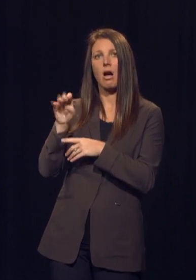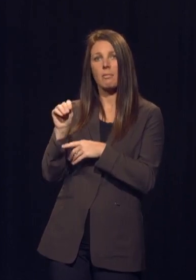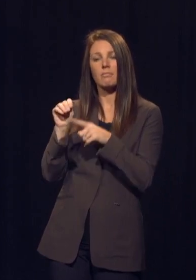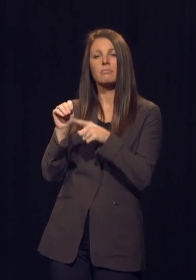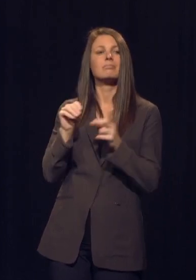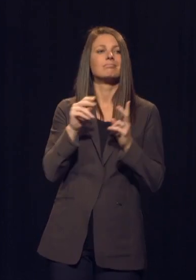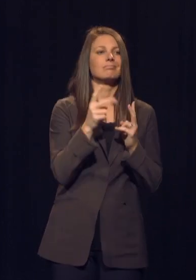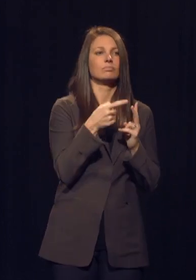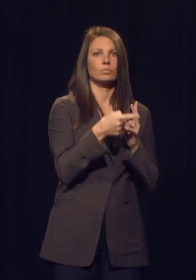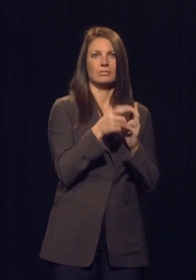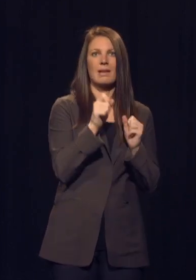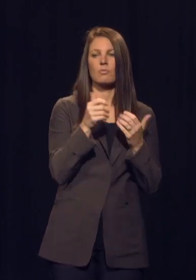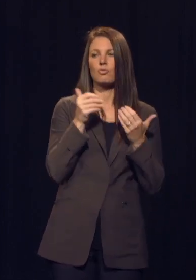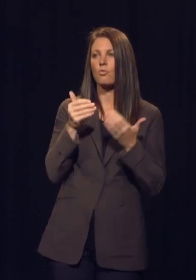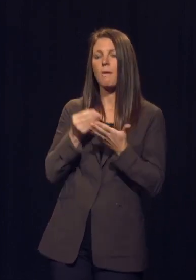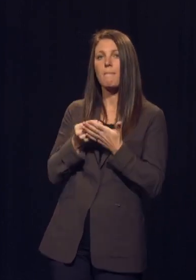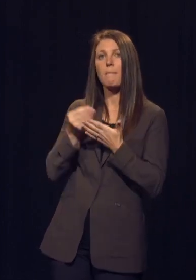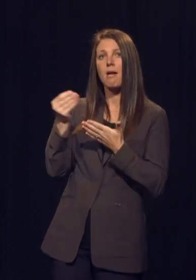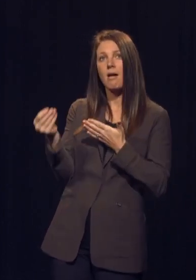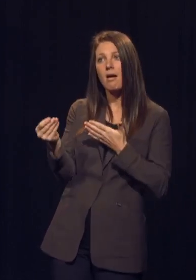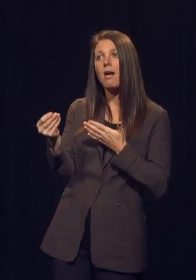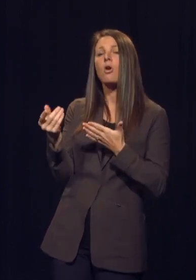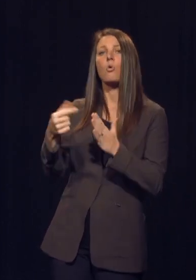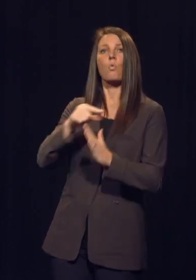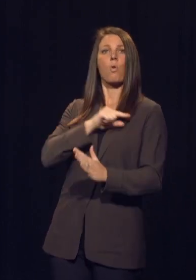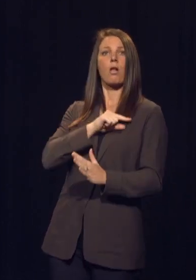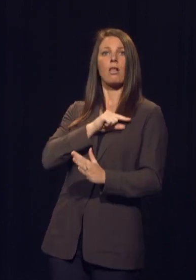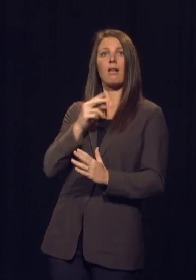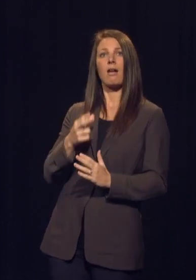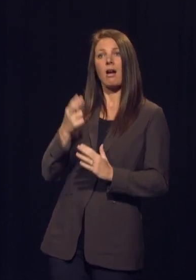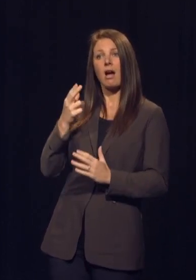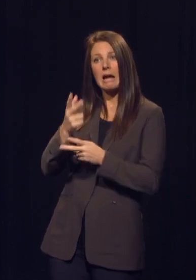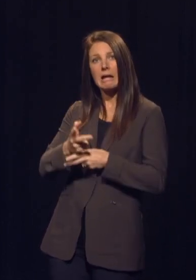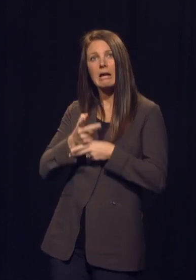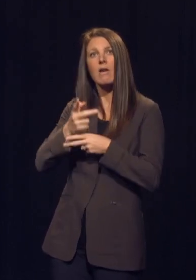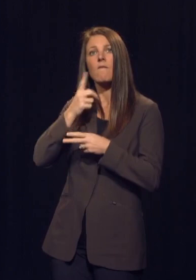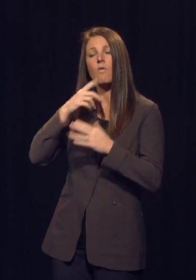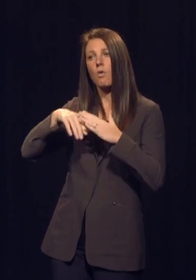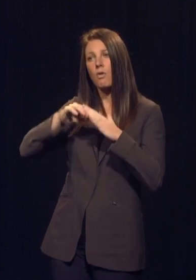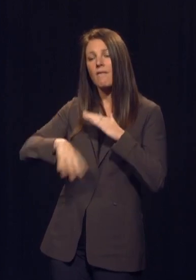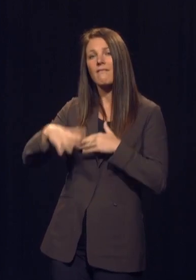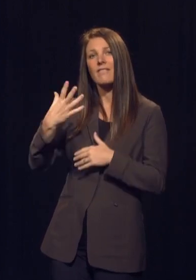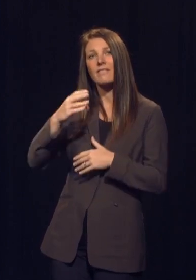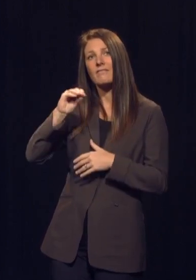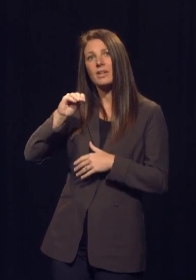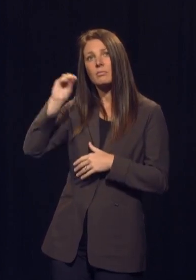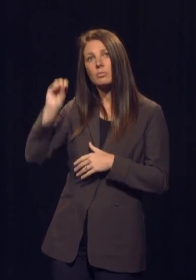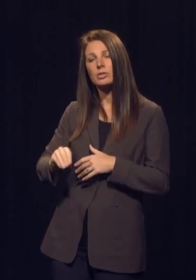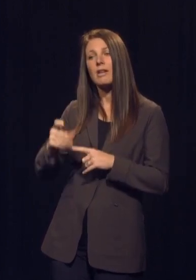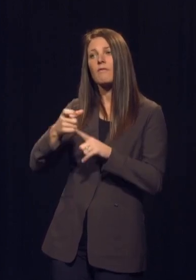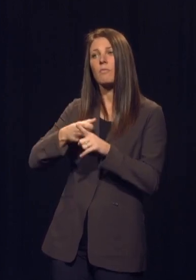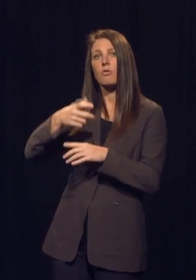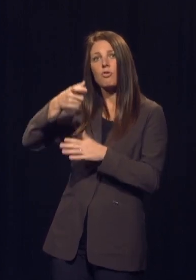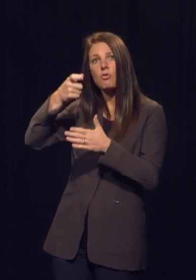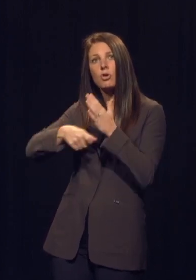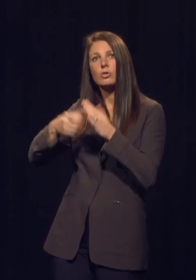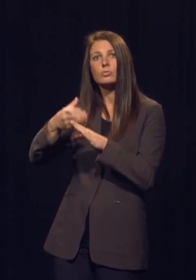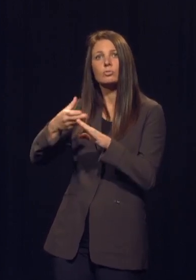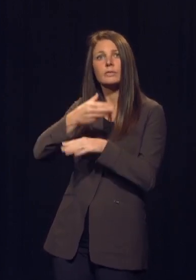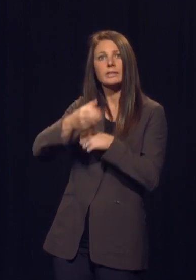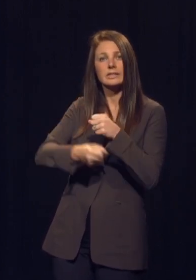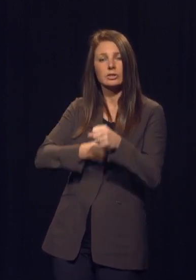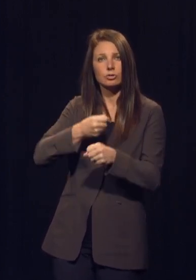were able to purchase quality health insurance and care for less than 50% from the cost in previous